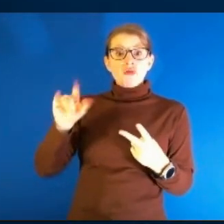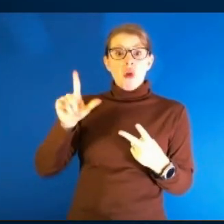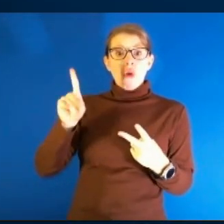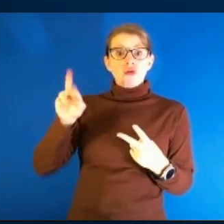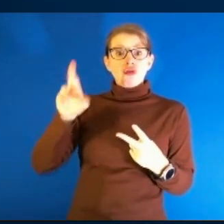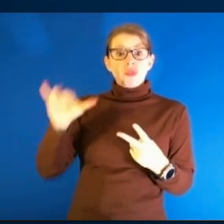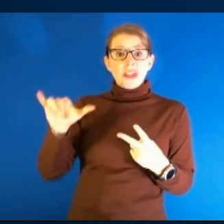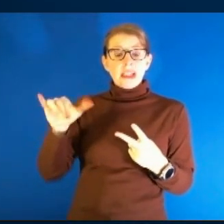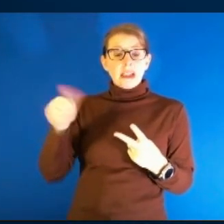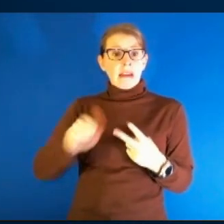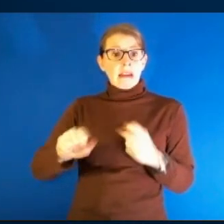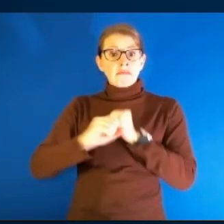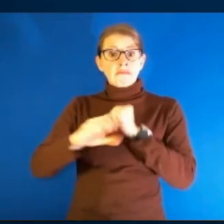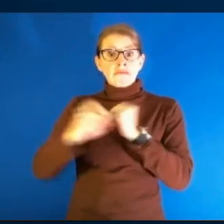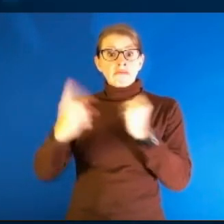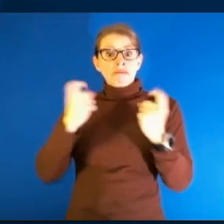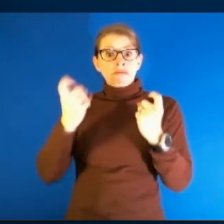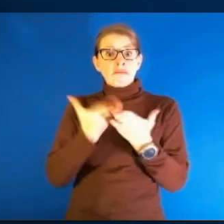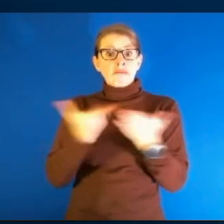today?